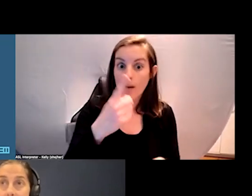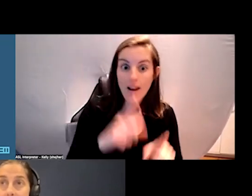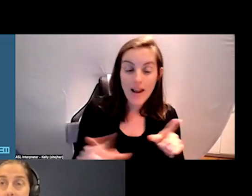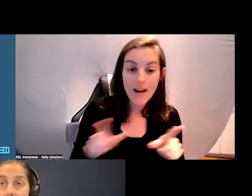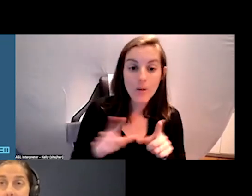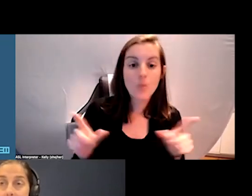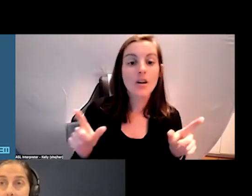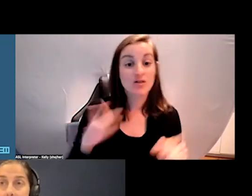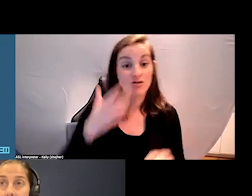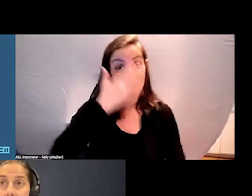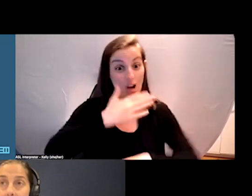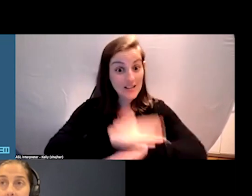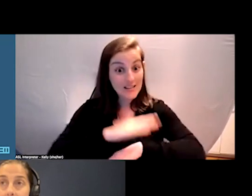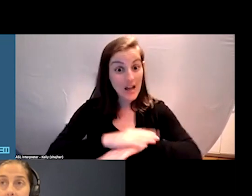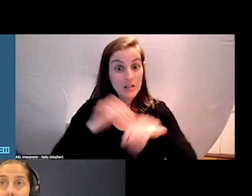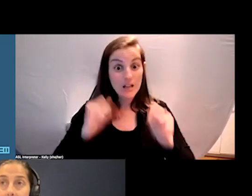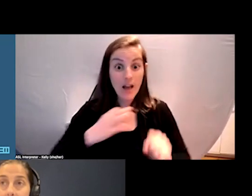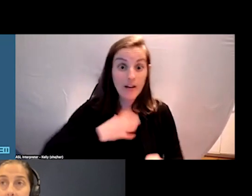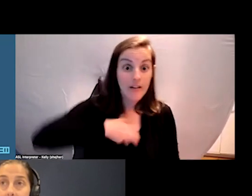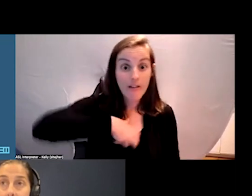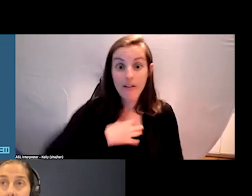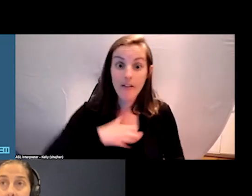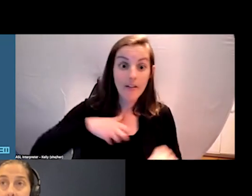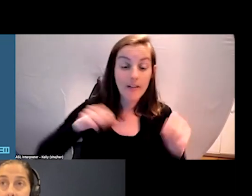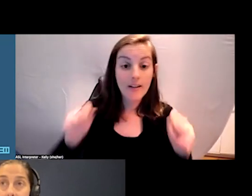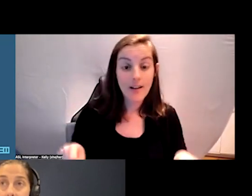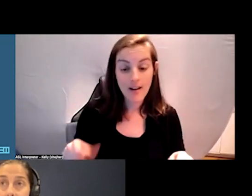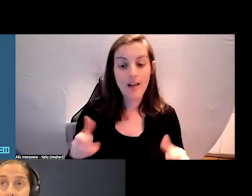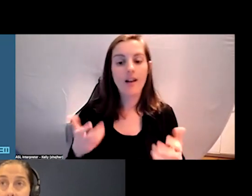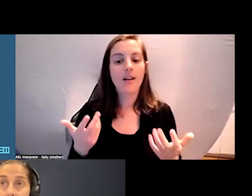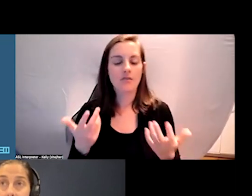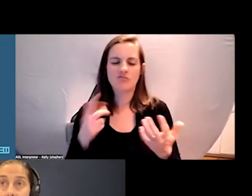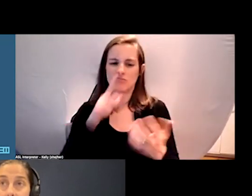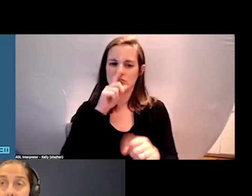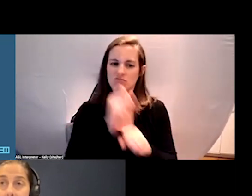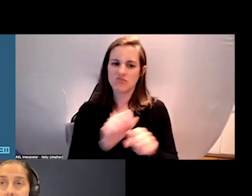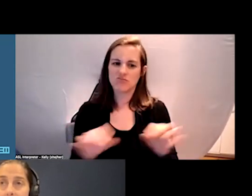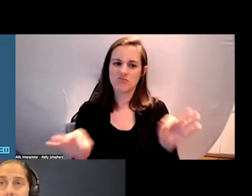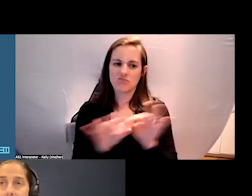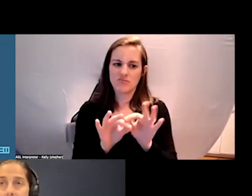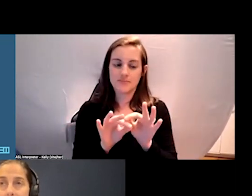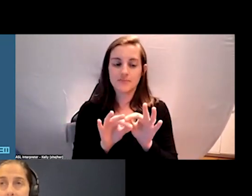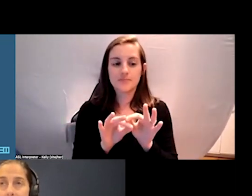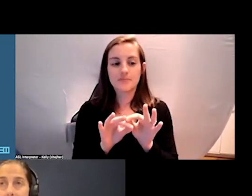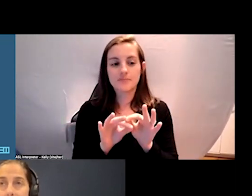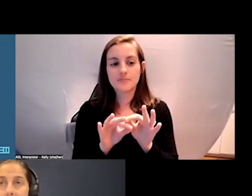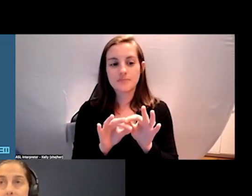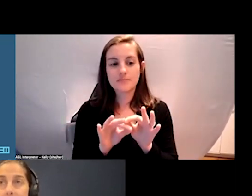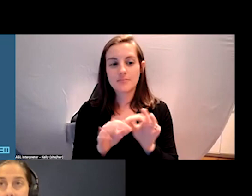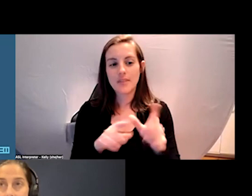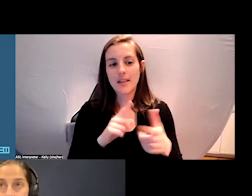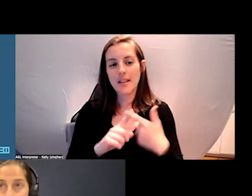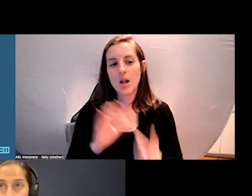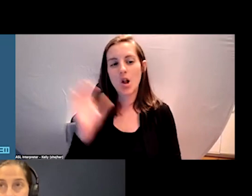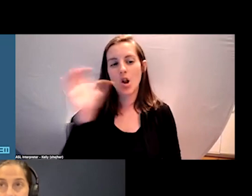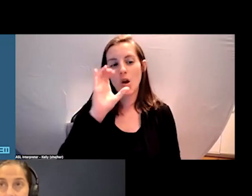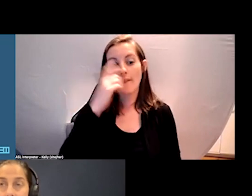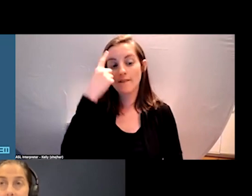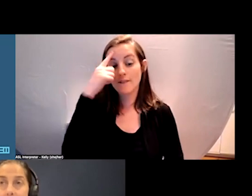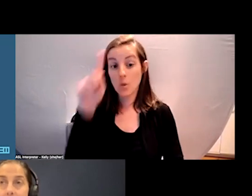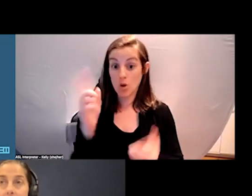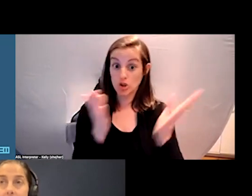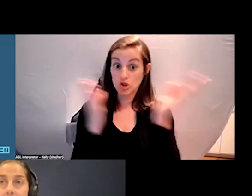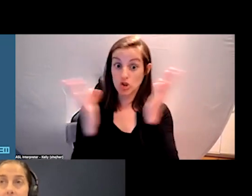front desk, right? But really across the board. And then, I really look for comprehensive